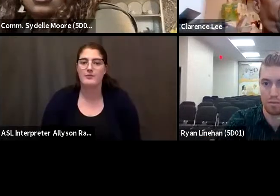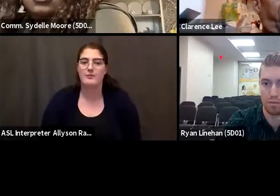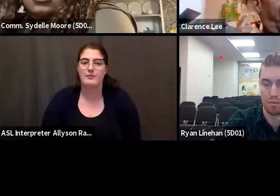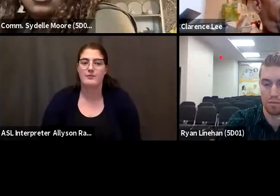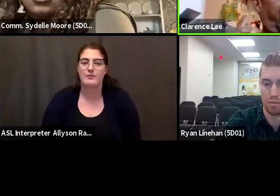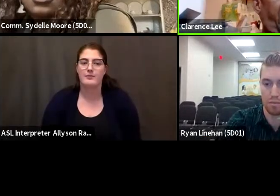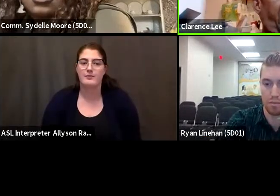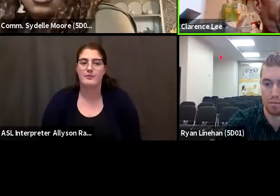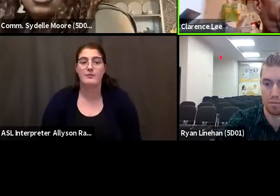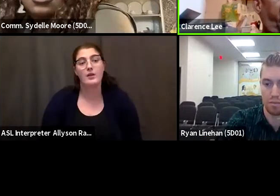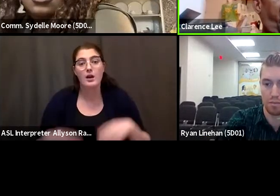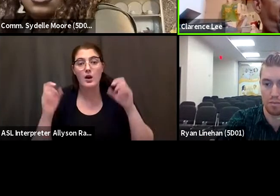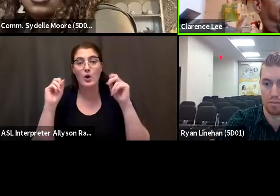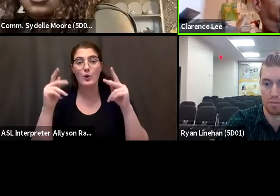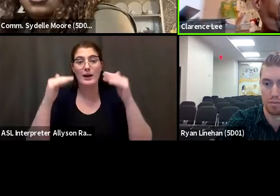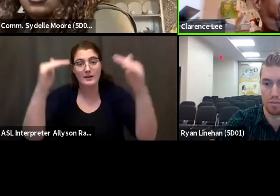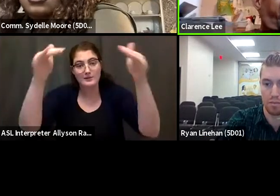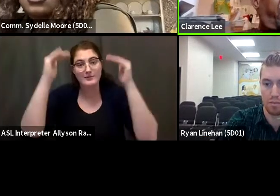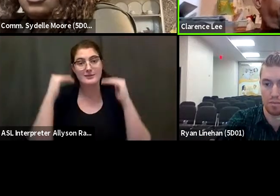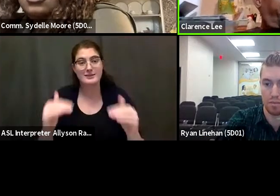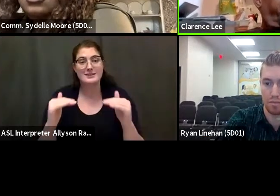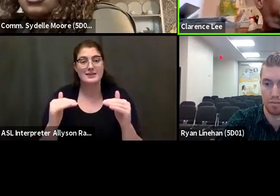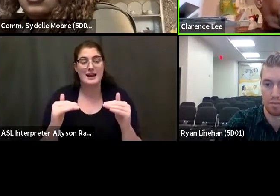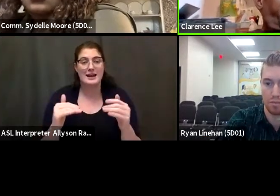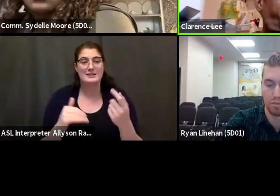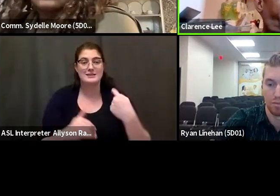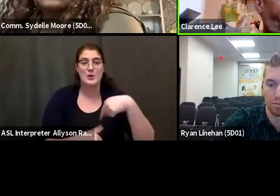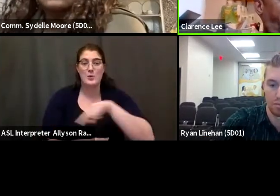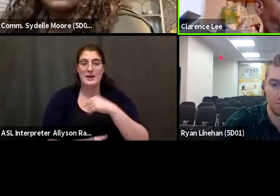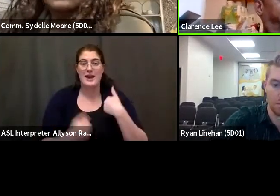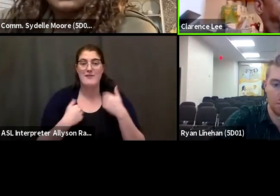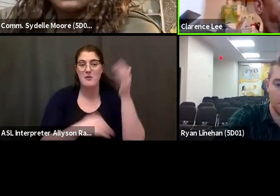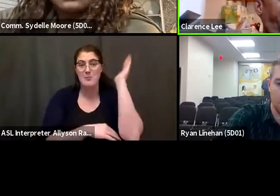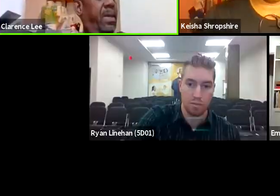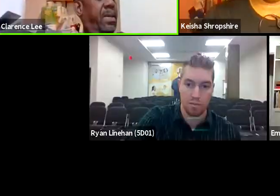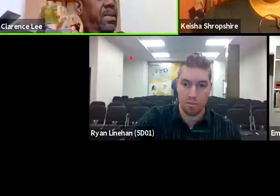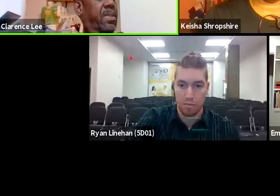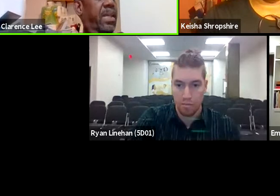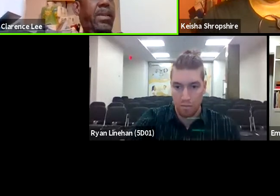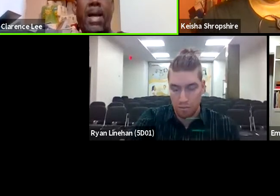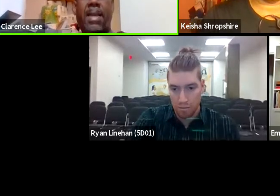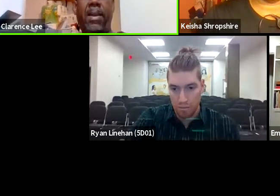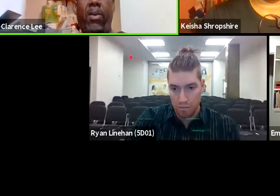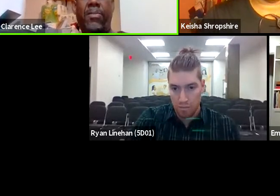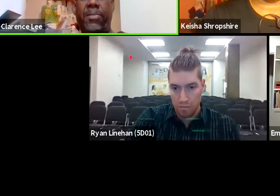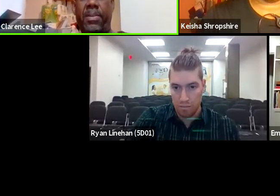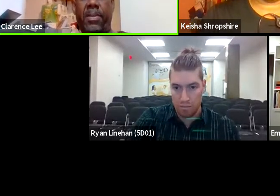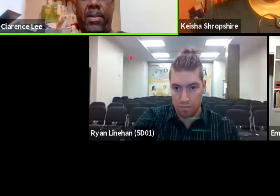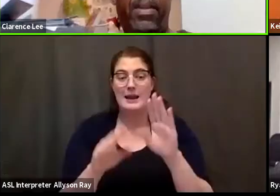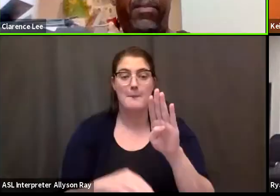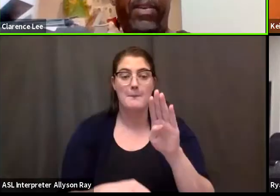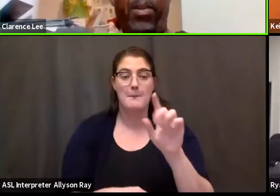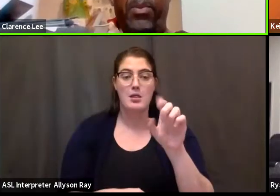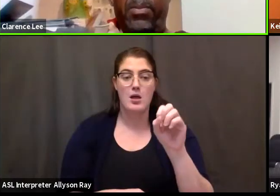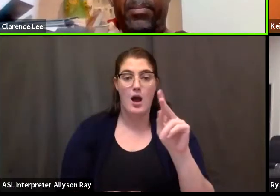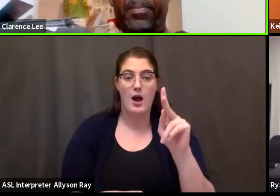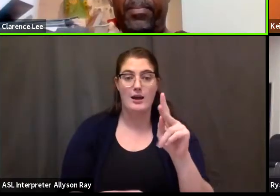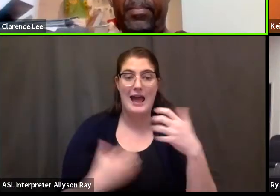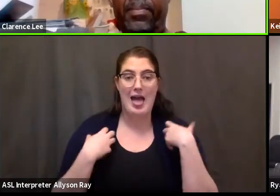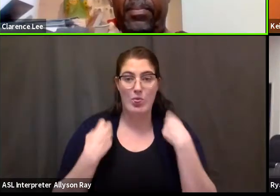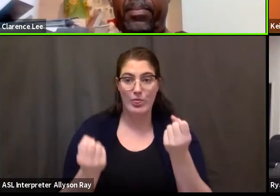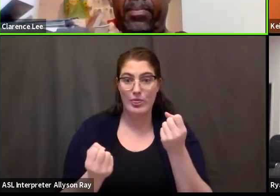Okay, next we have a presentation from City Block Health. Are they